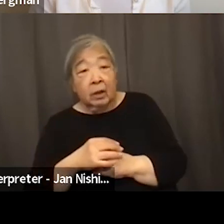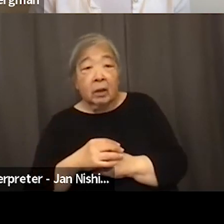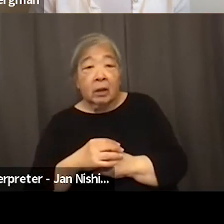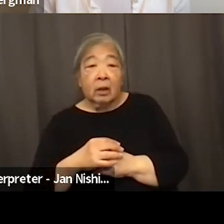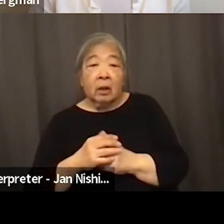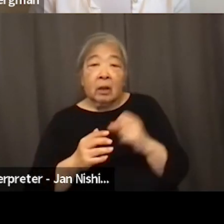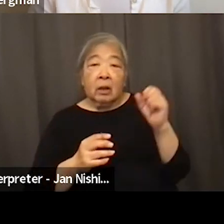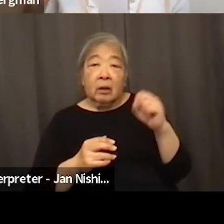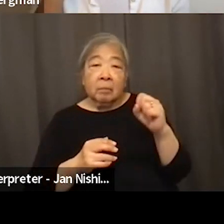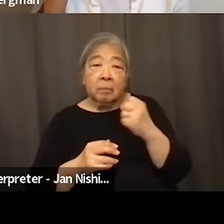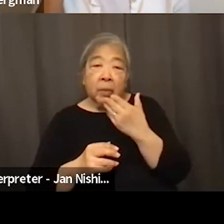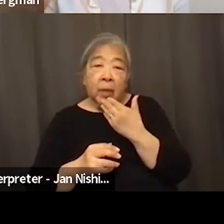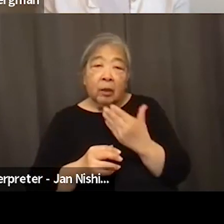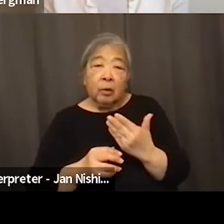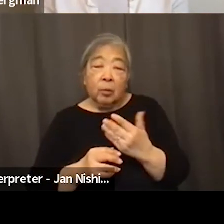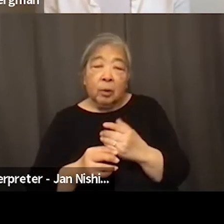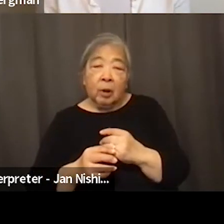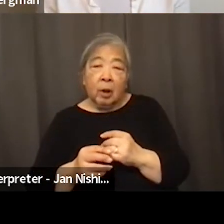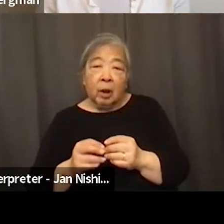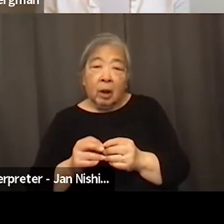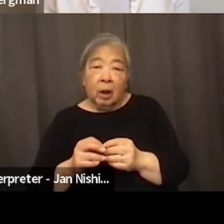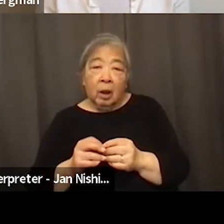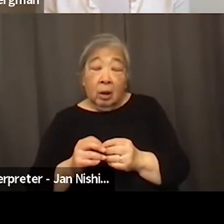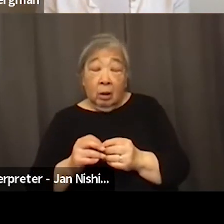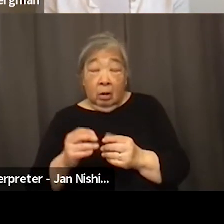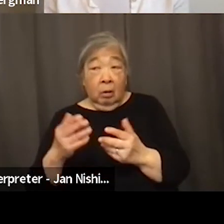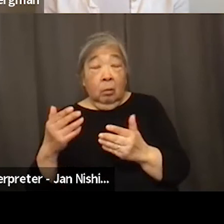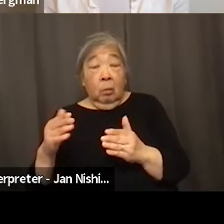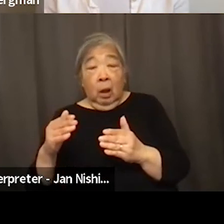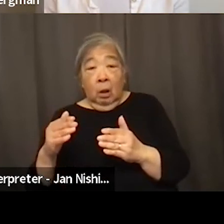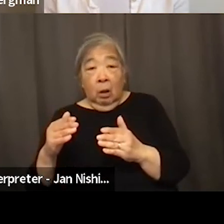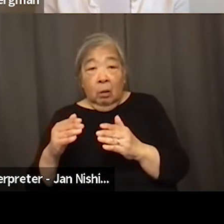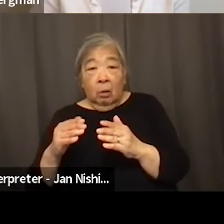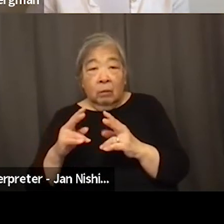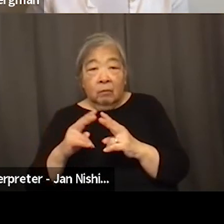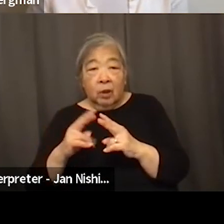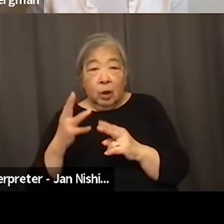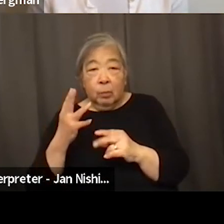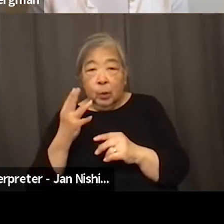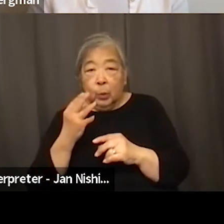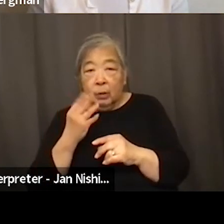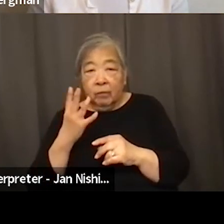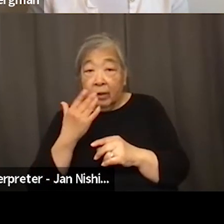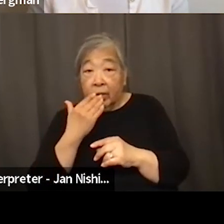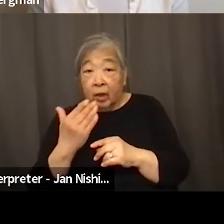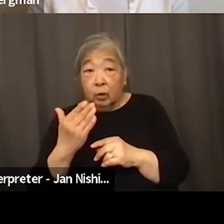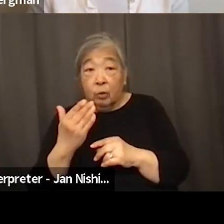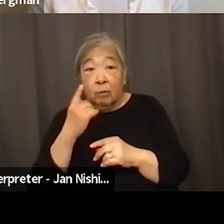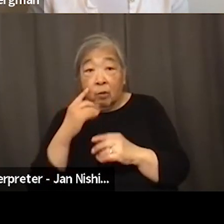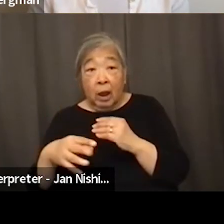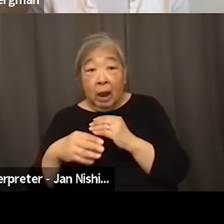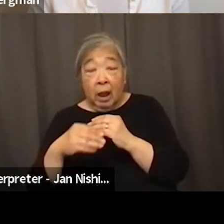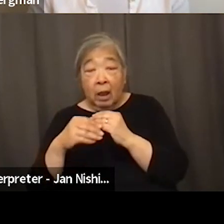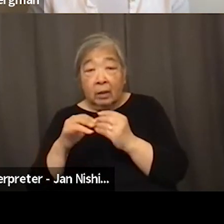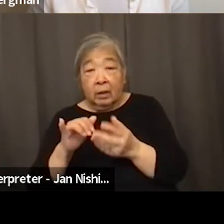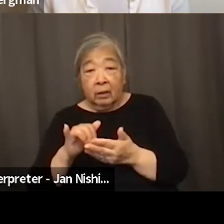Yes, thank you. Wow, that was very, very beautiful. Thank you all for adding that. And I